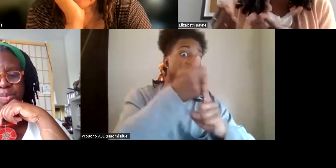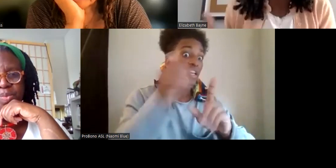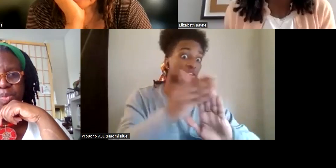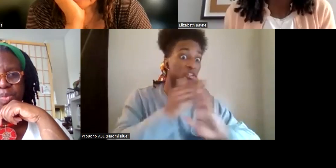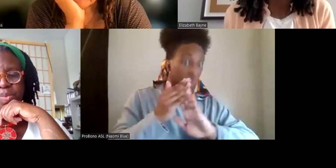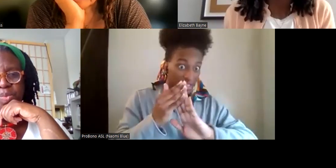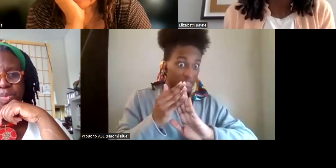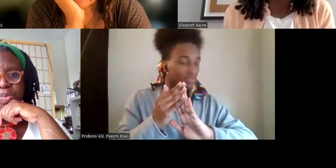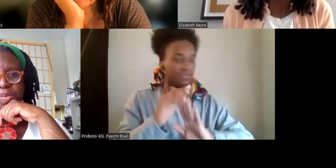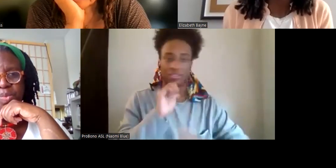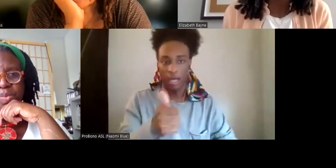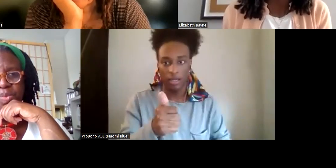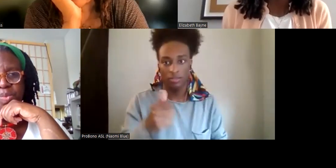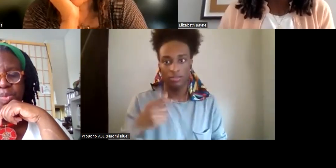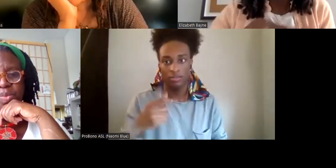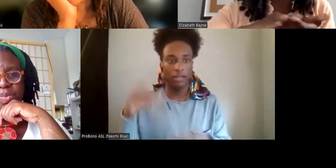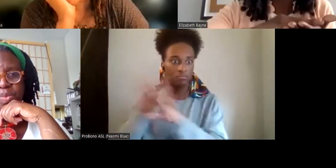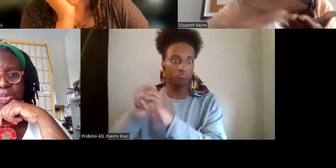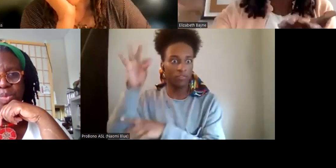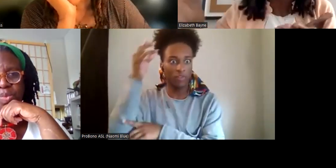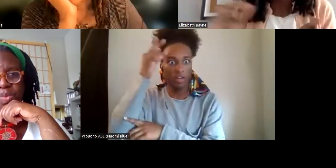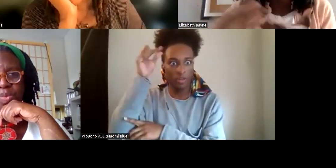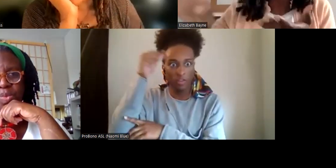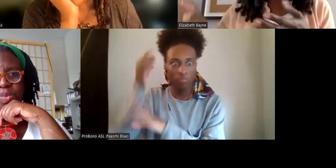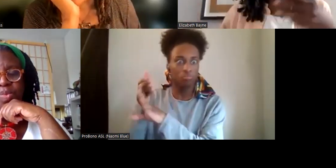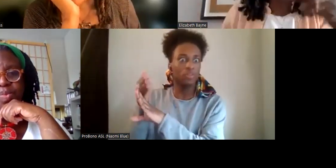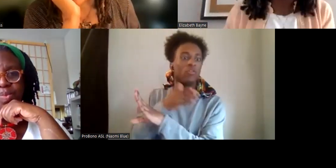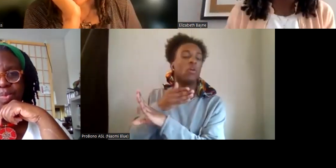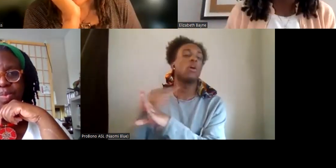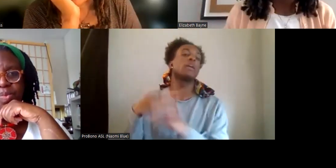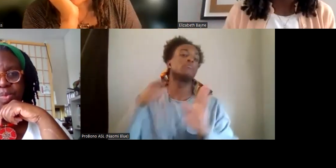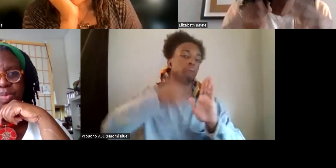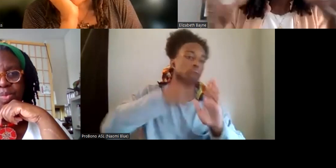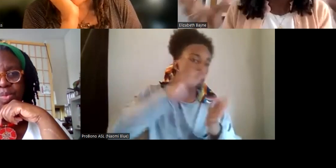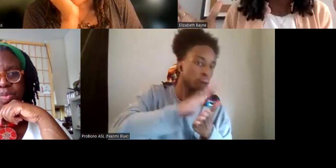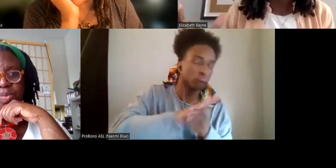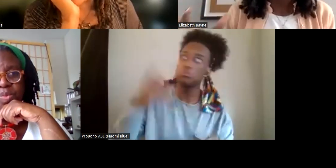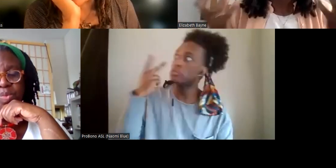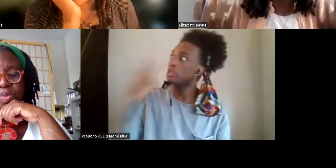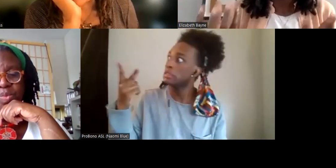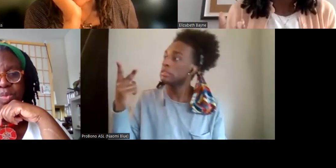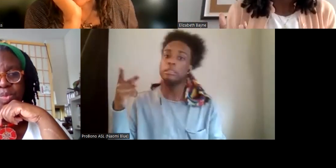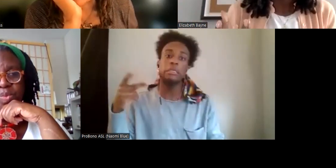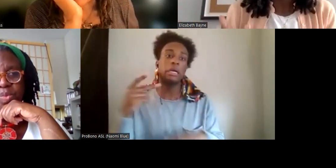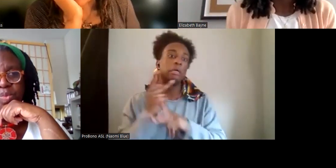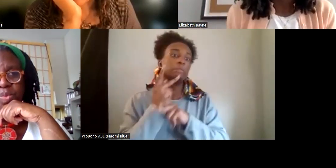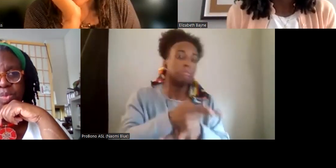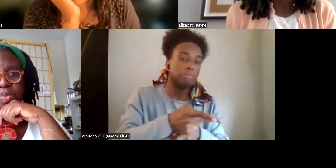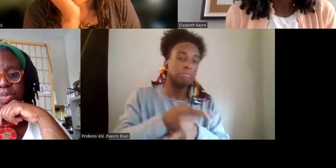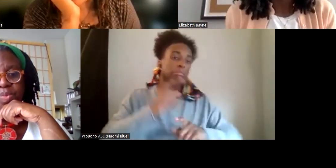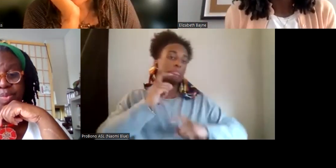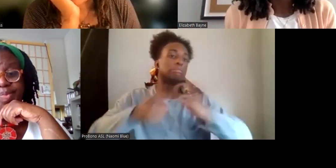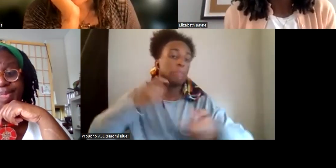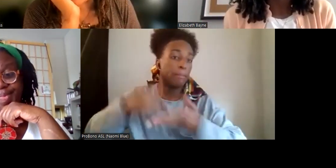I worked for the federal government before I went to film school, and they would give grants and funding and awards to do research that never actually